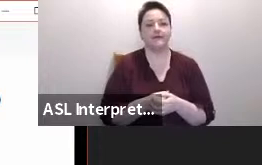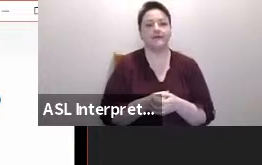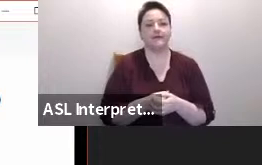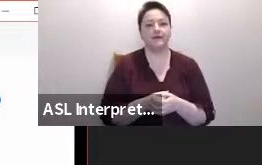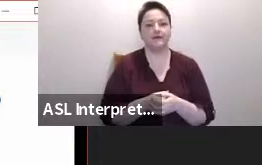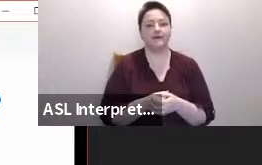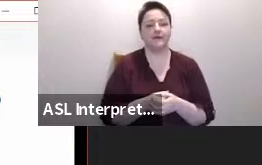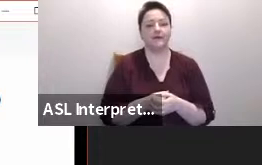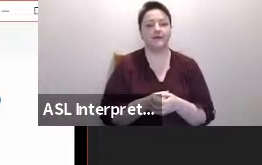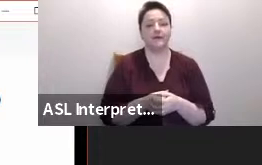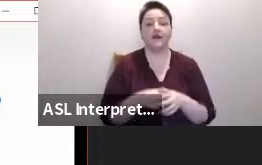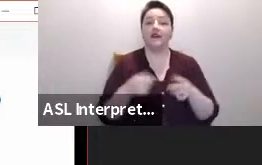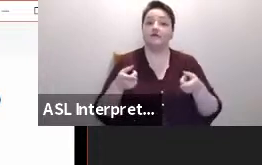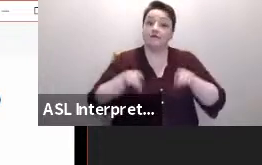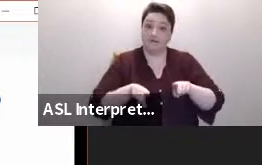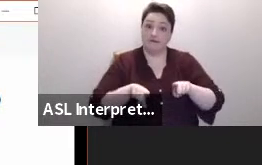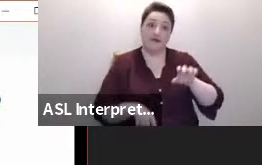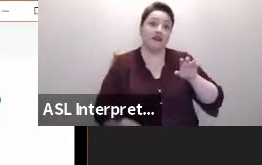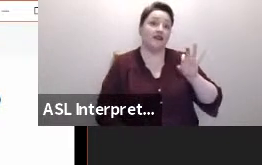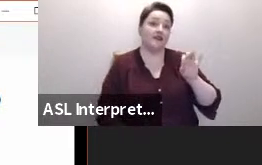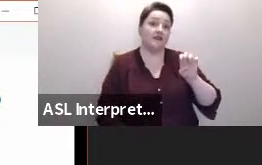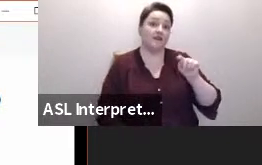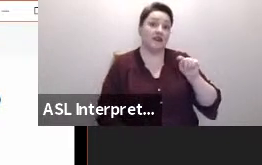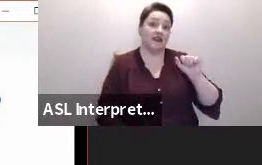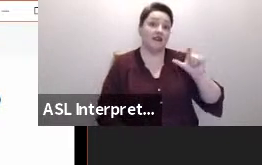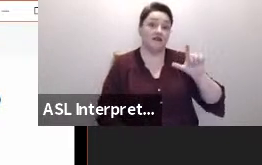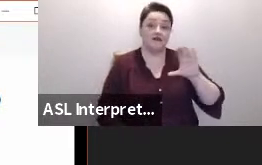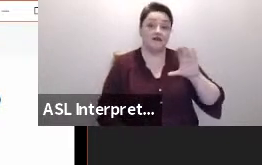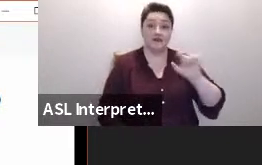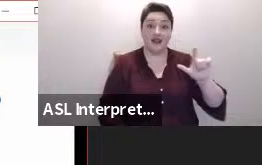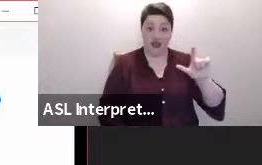the fetal cell lines that were used in the development of these vaccines,